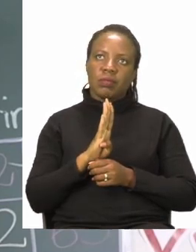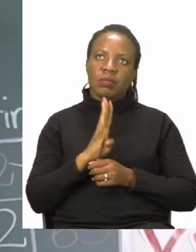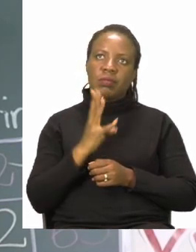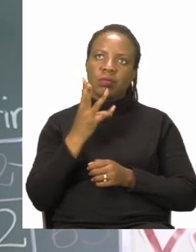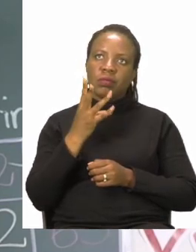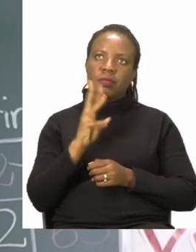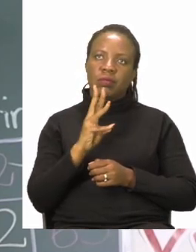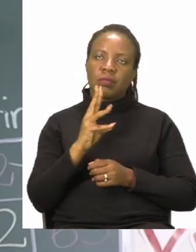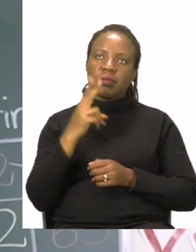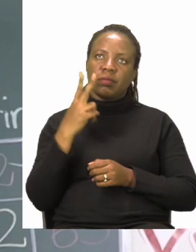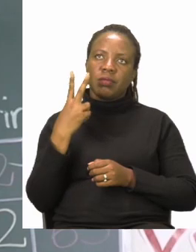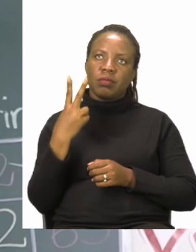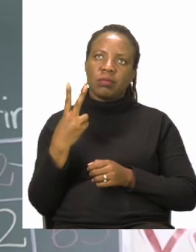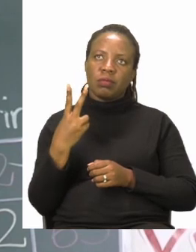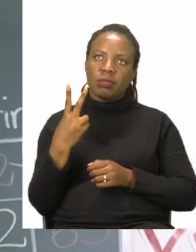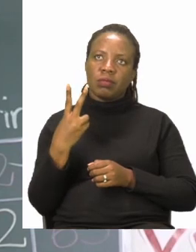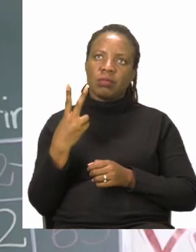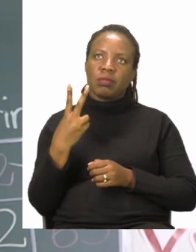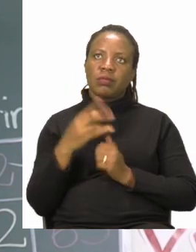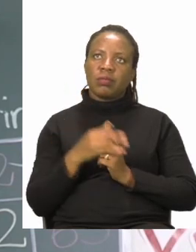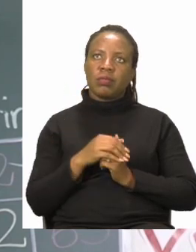number 62.